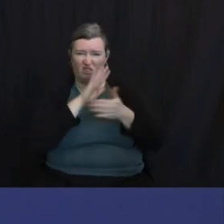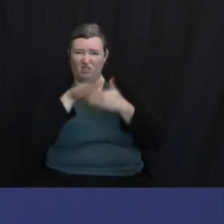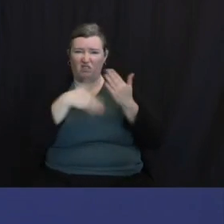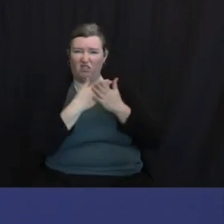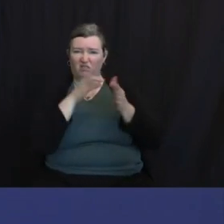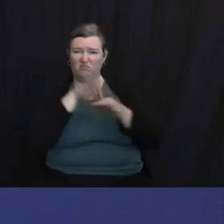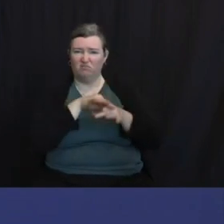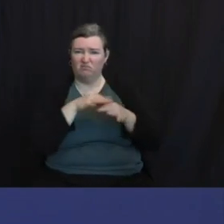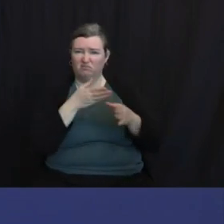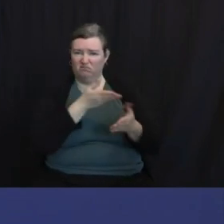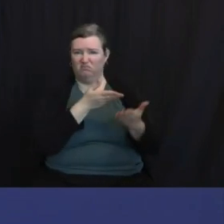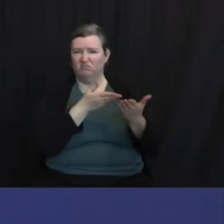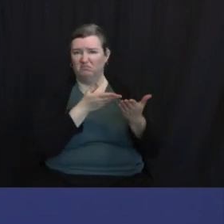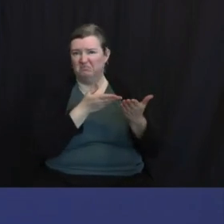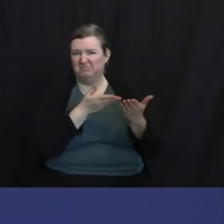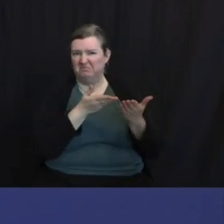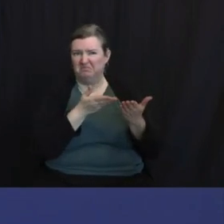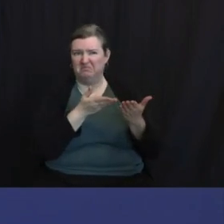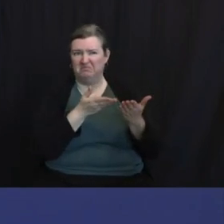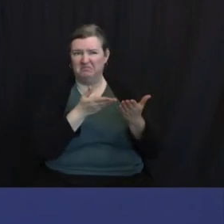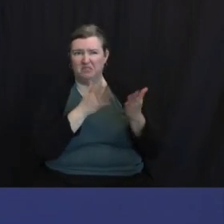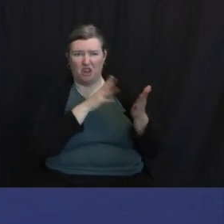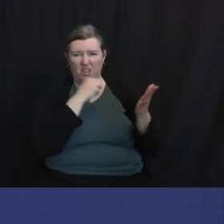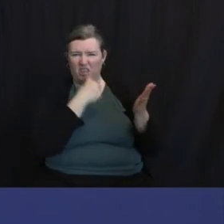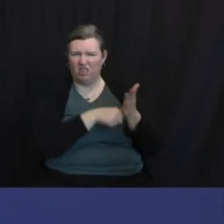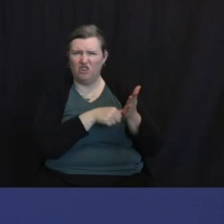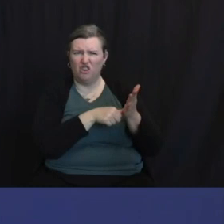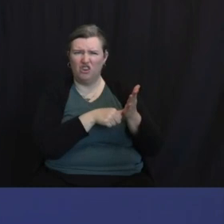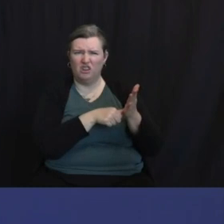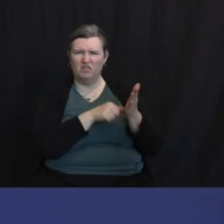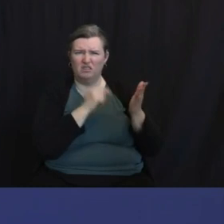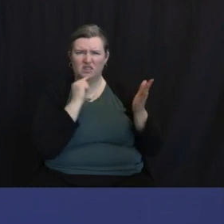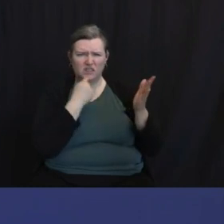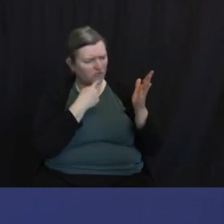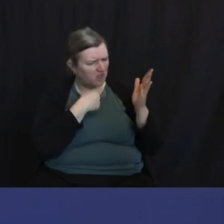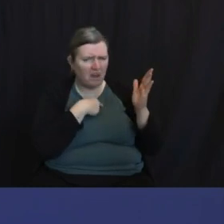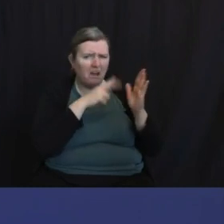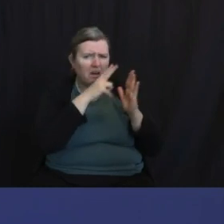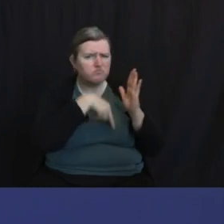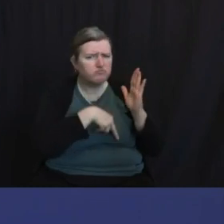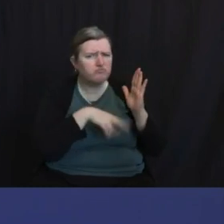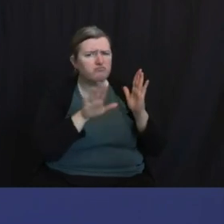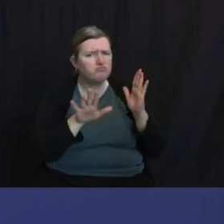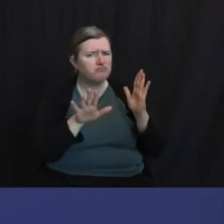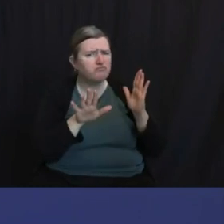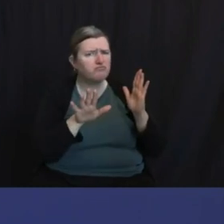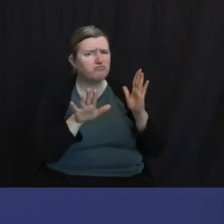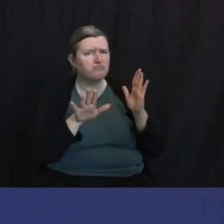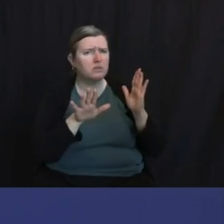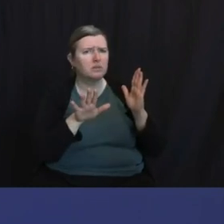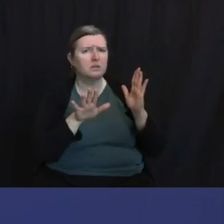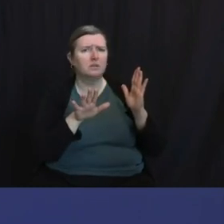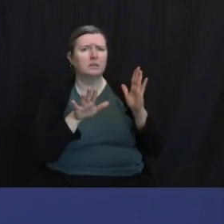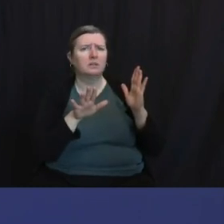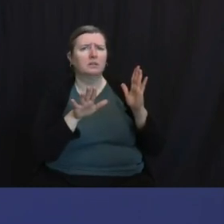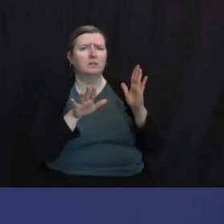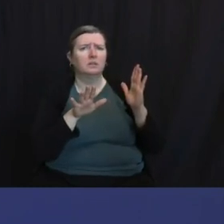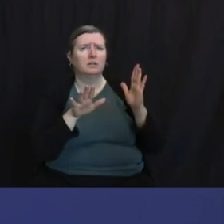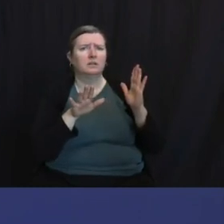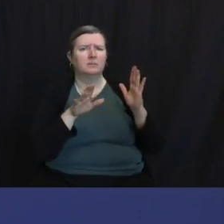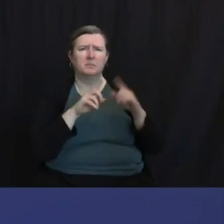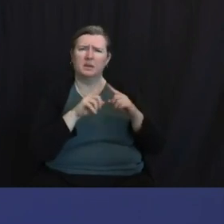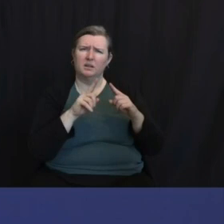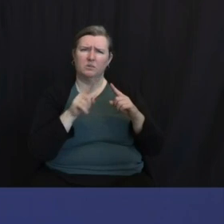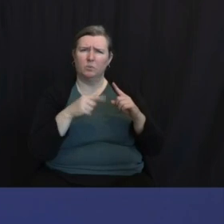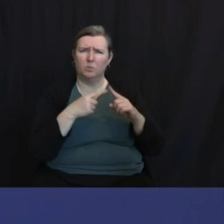statements are true. We take his letter very seriously. The commissioner, I know, is following up. But when the bell was rung in